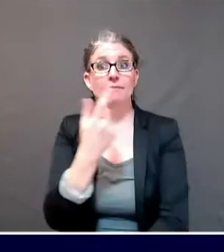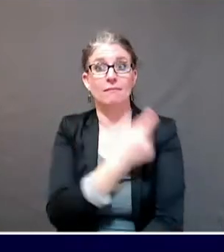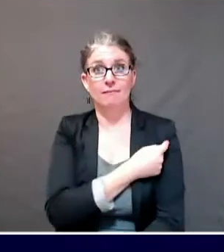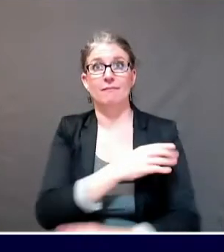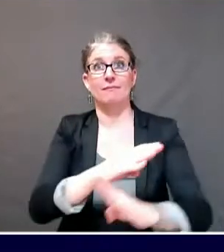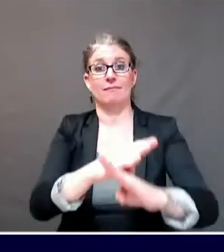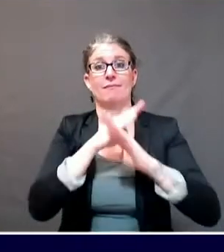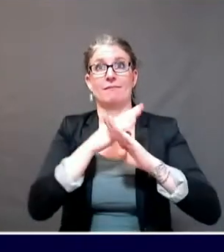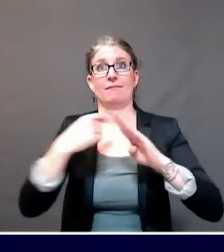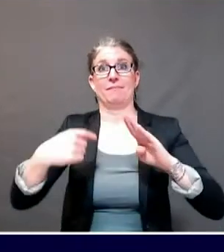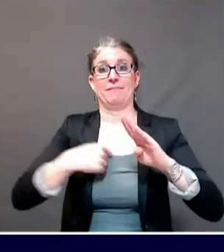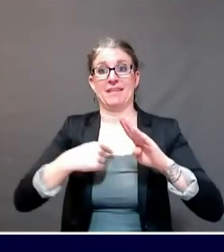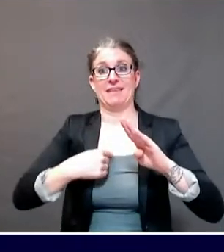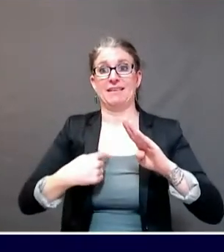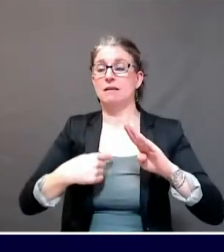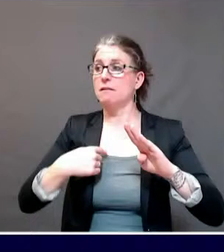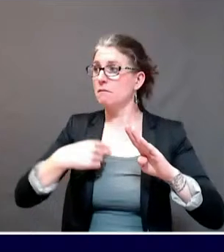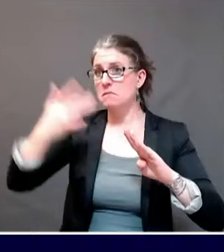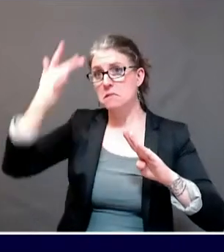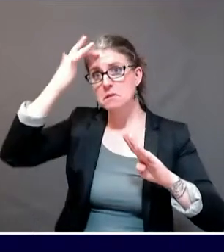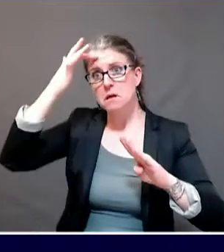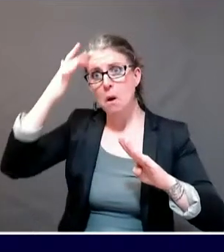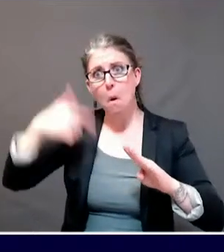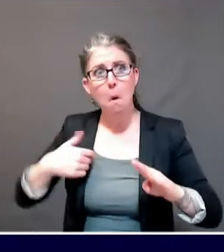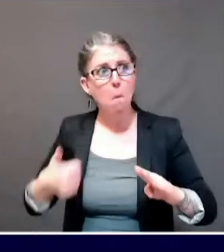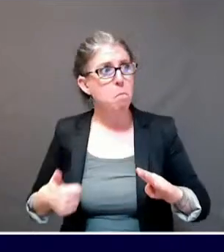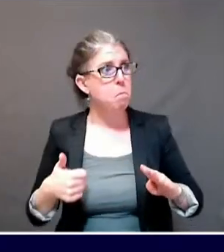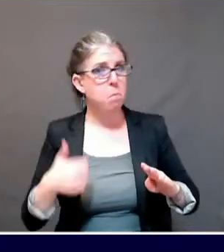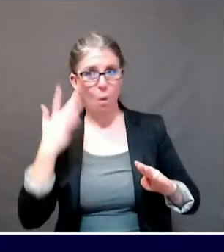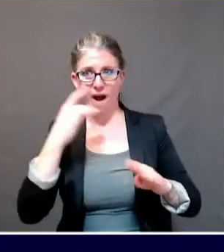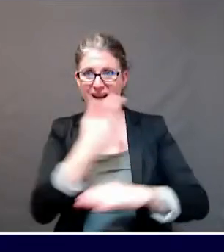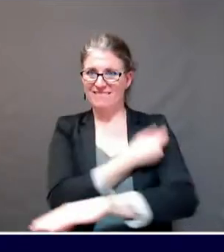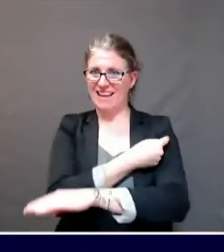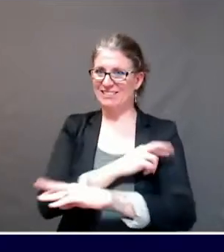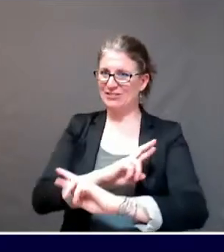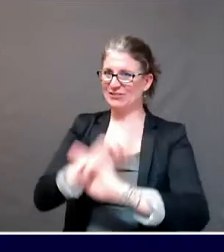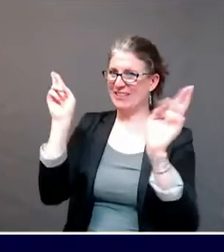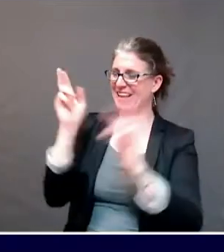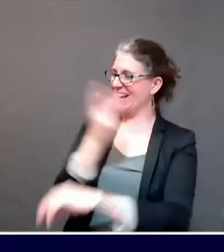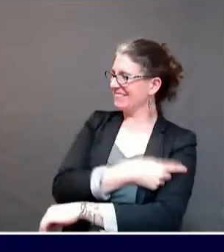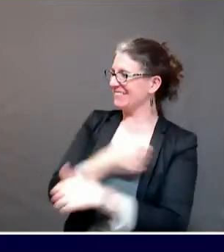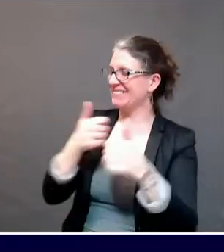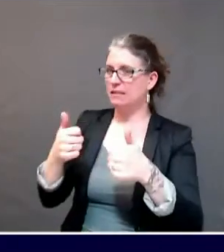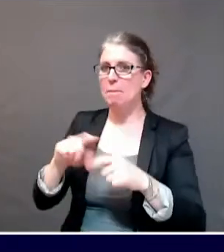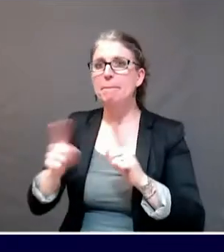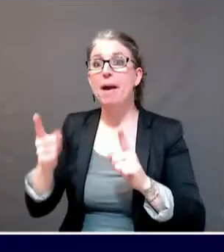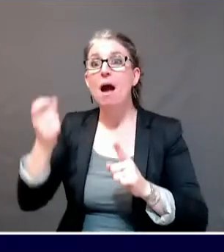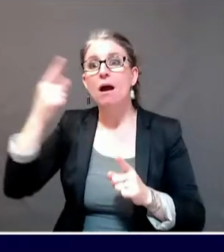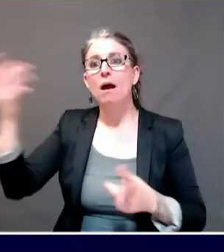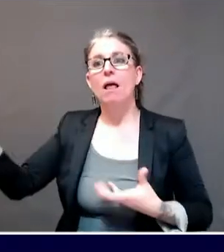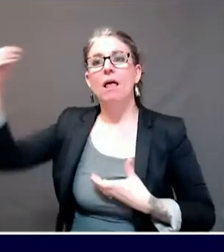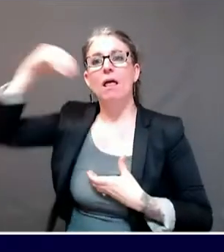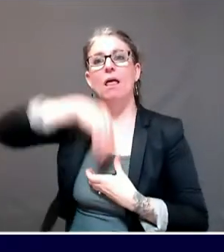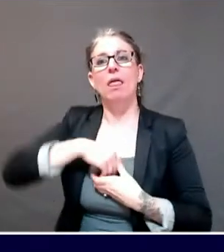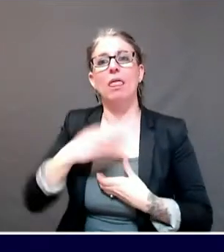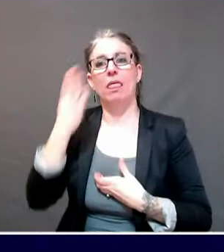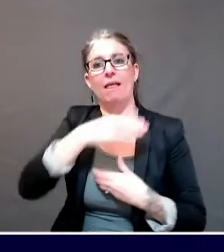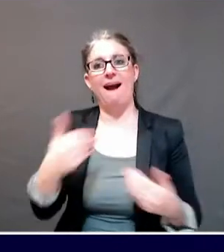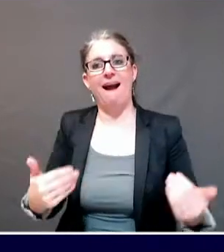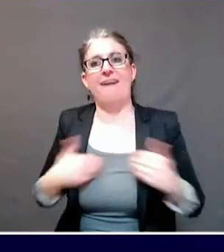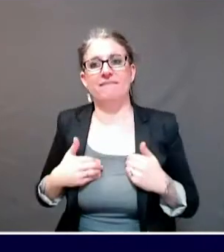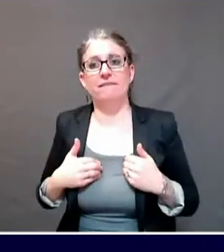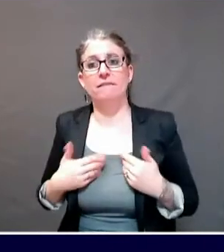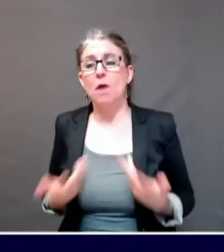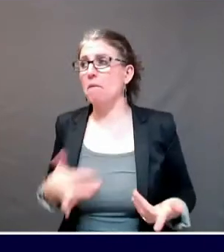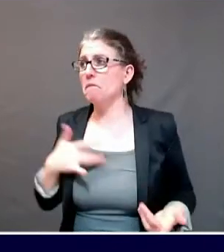to start gathering. We all crave that return to normalcy. But for now, I would recommend after folks have been fully